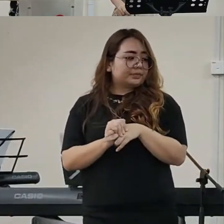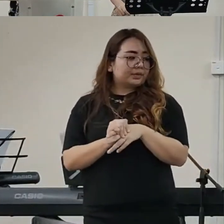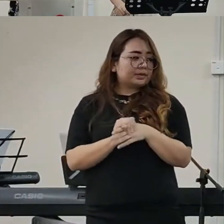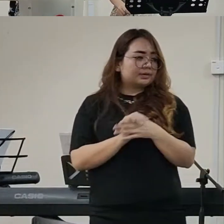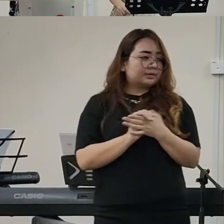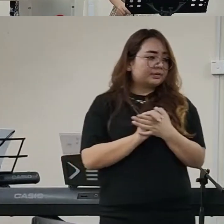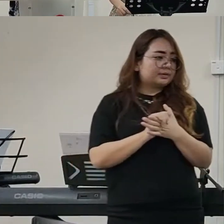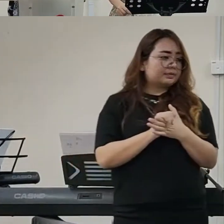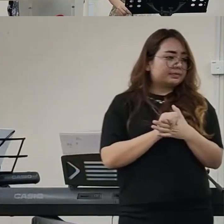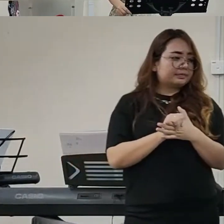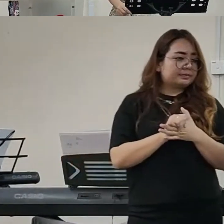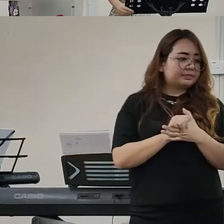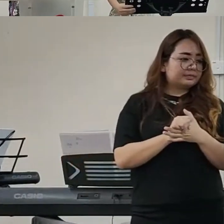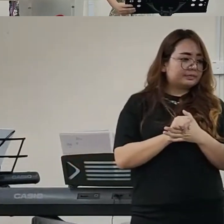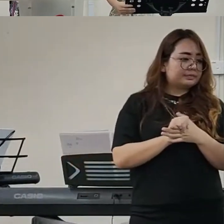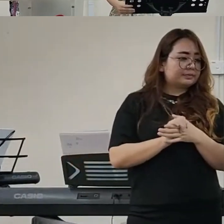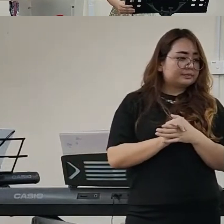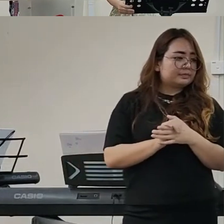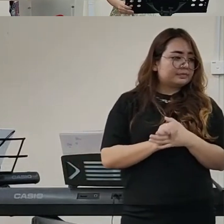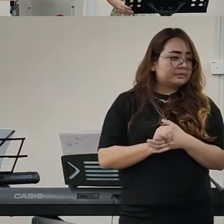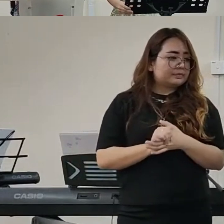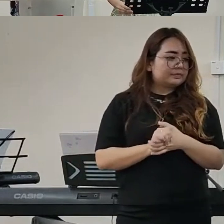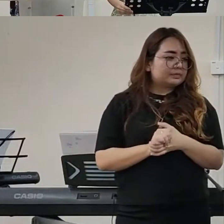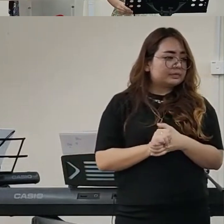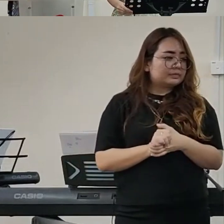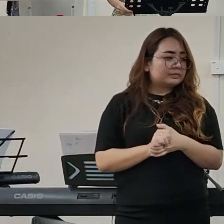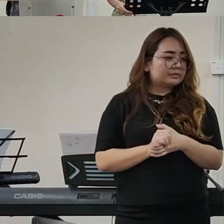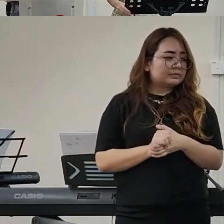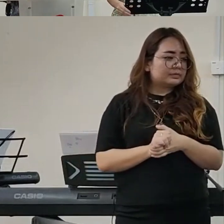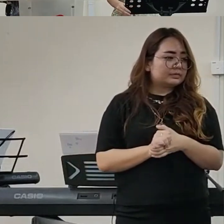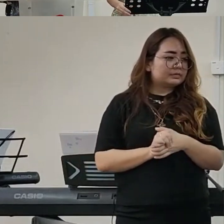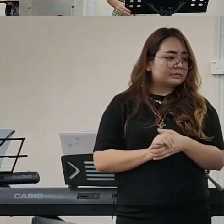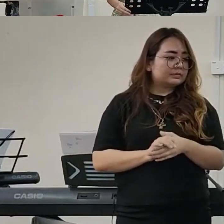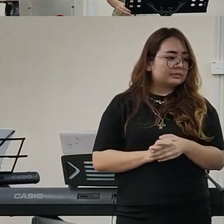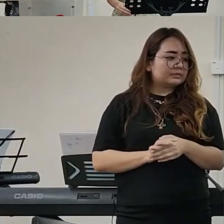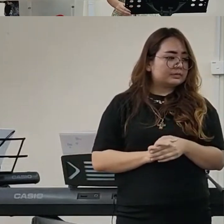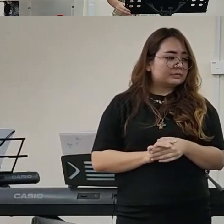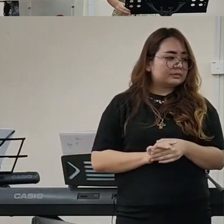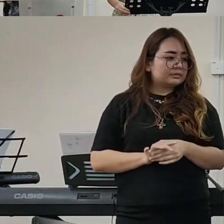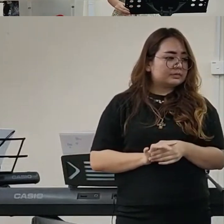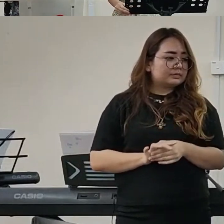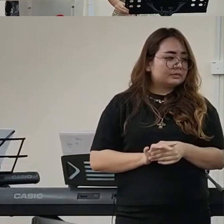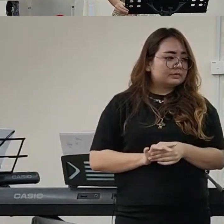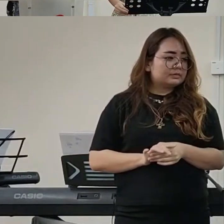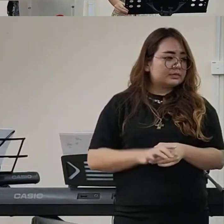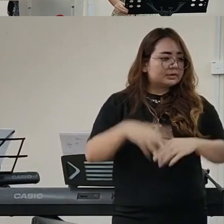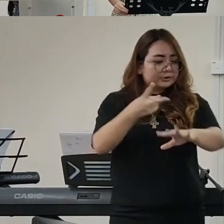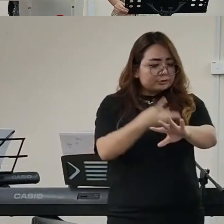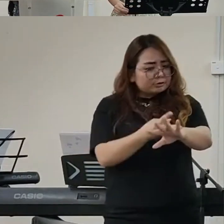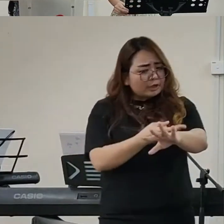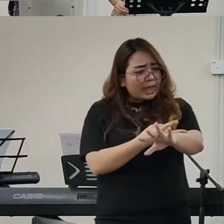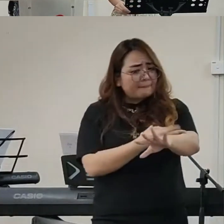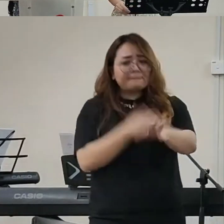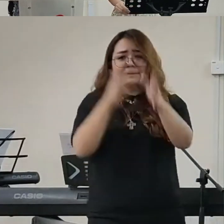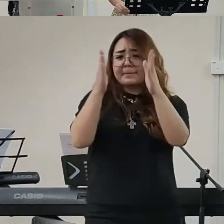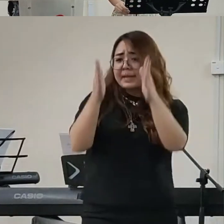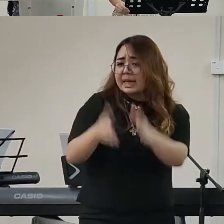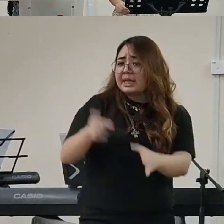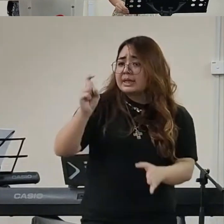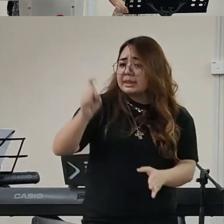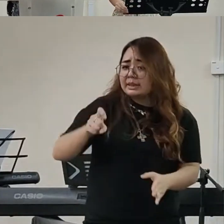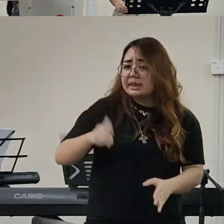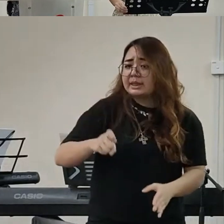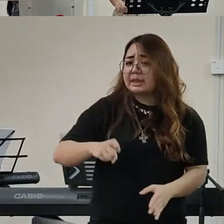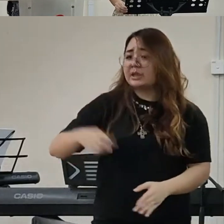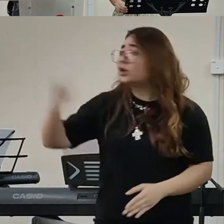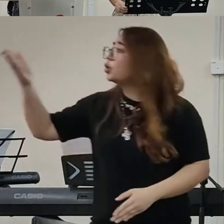of saying, you know, you left your business law. You know, but based on the word of God, I read that again. Shepherds should bring back our sheep that